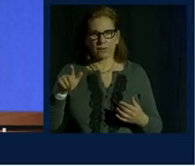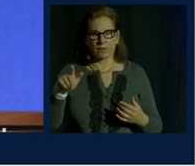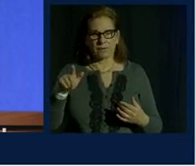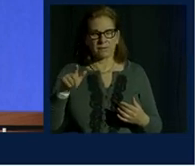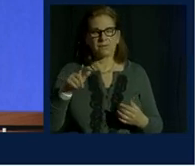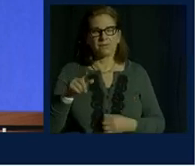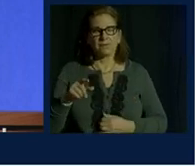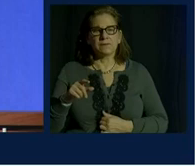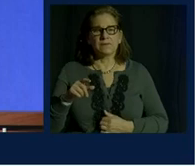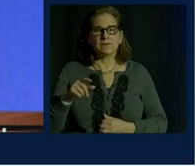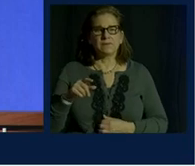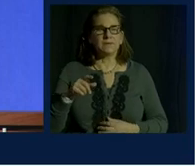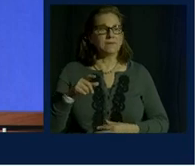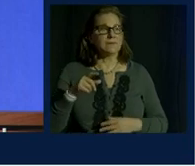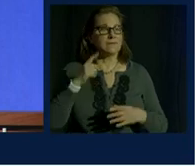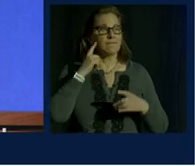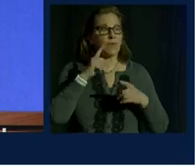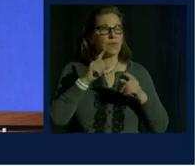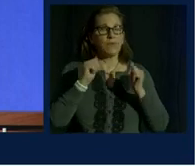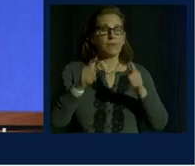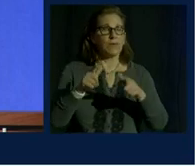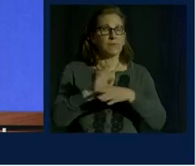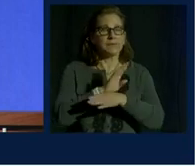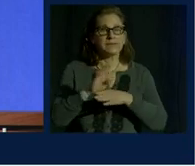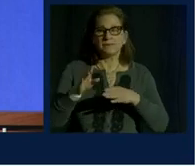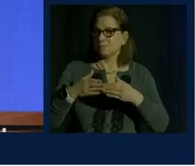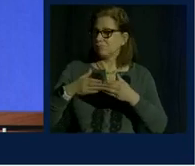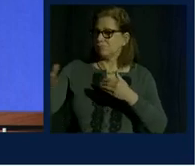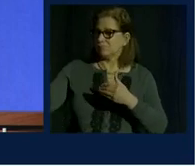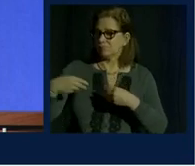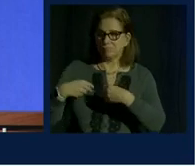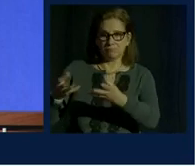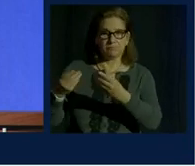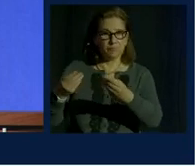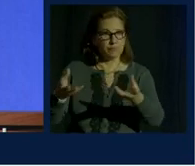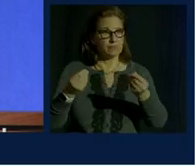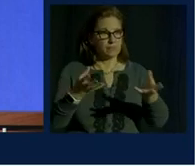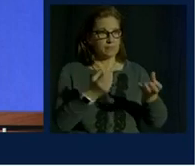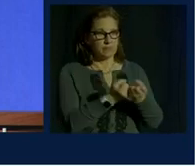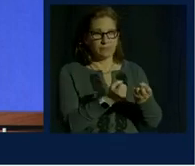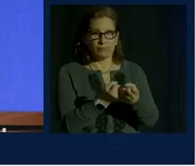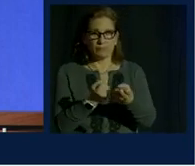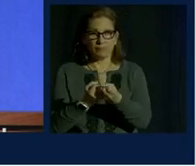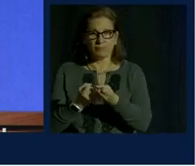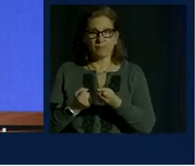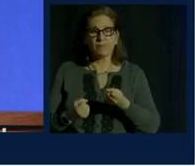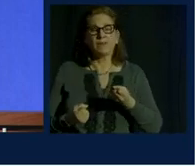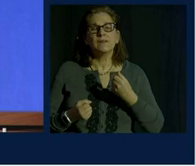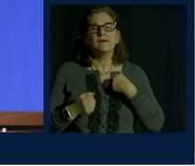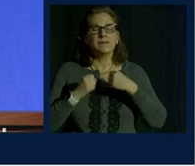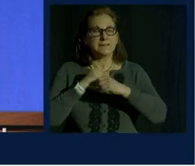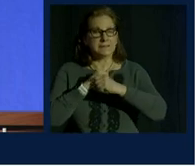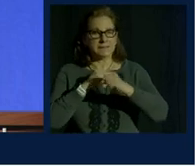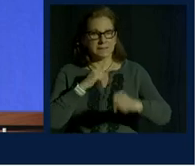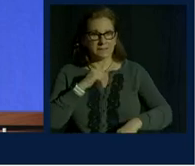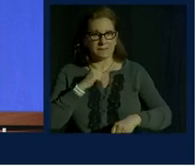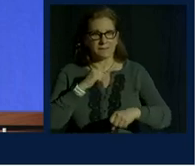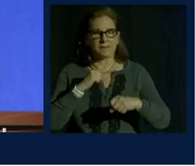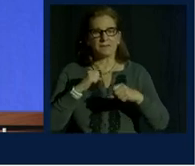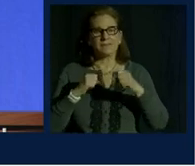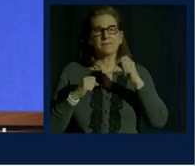the remainder of the year. The bill also extends the streetery program for the warmer months of 22 and